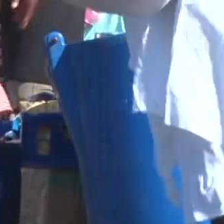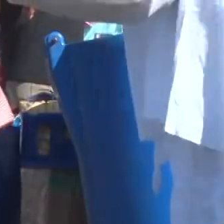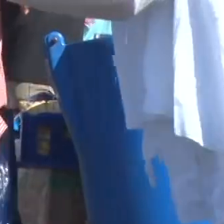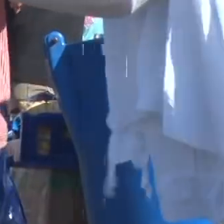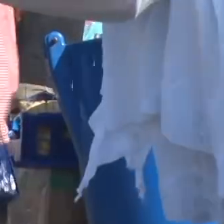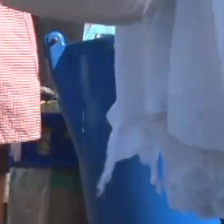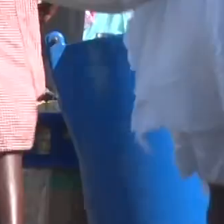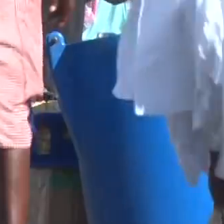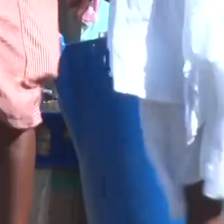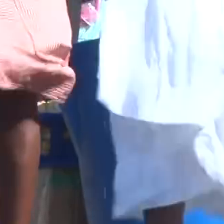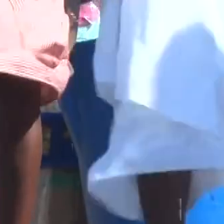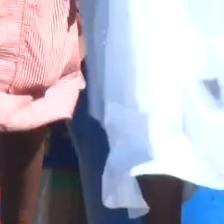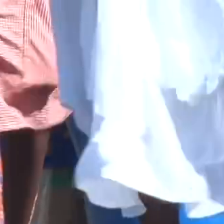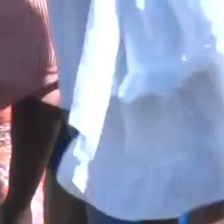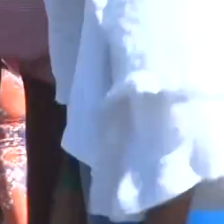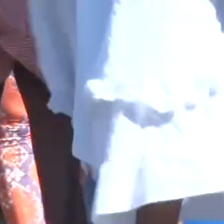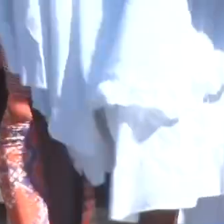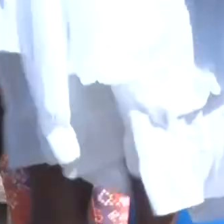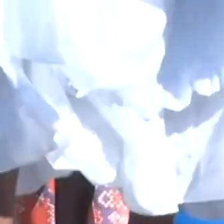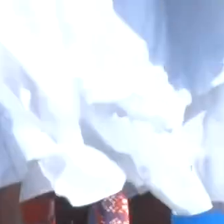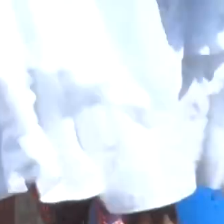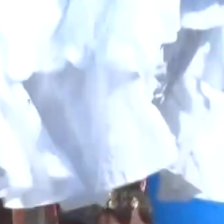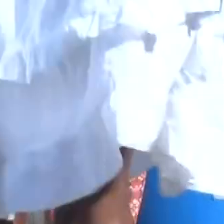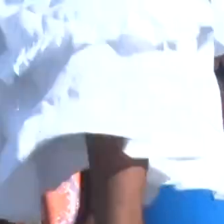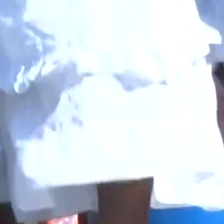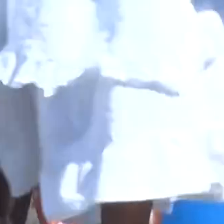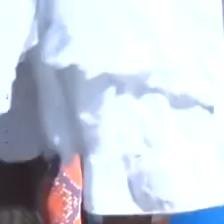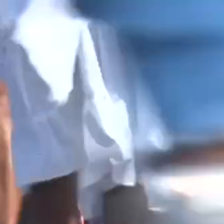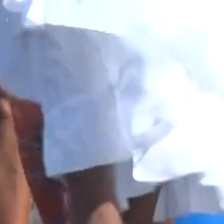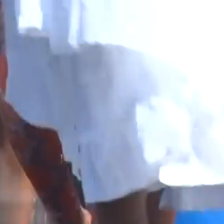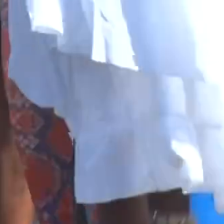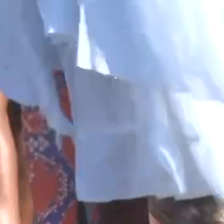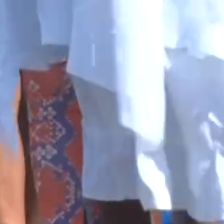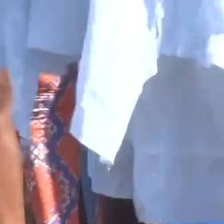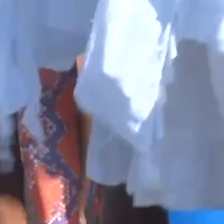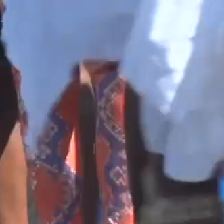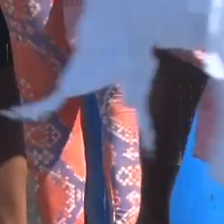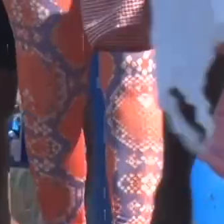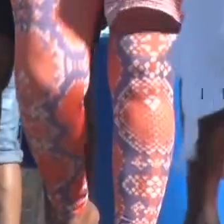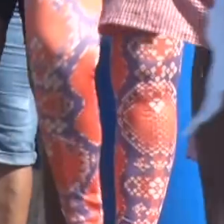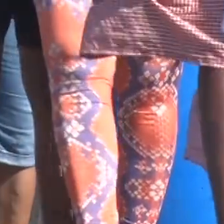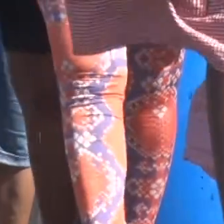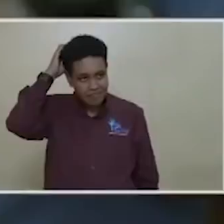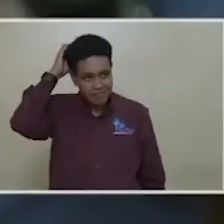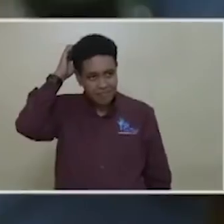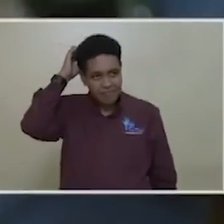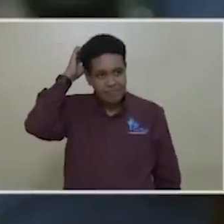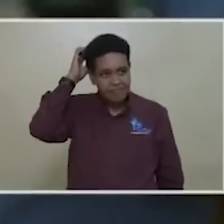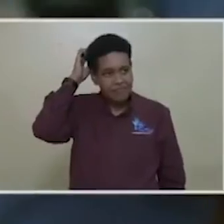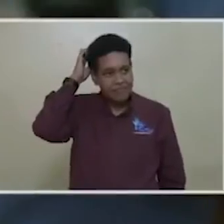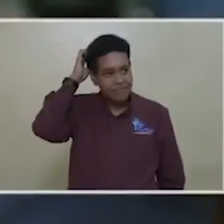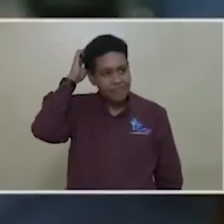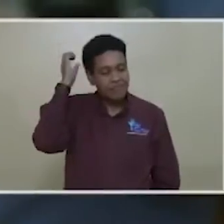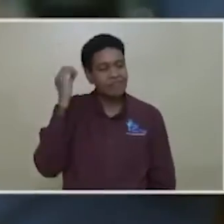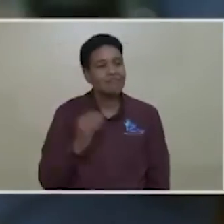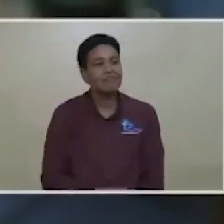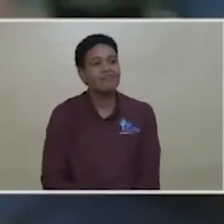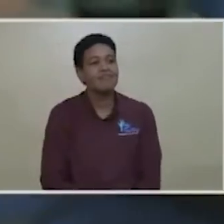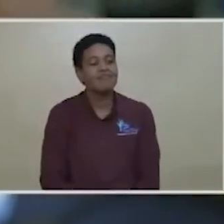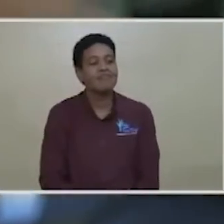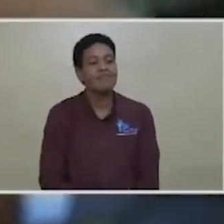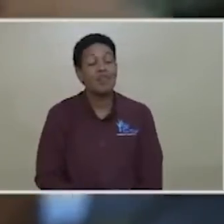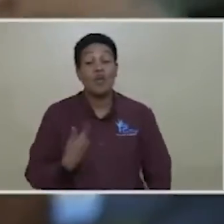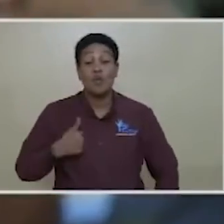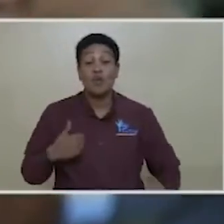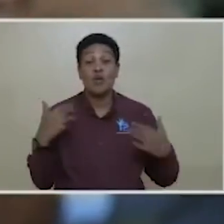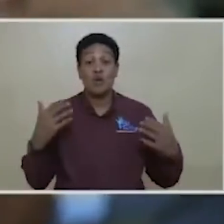inequality and promote a better quality of life for vulnerable persons 75 years and older. Indeed, as we move